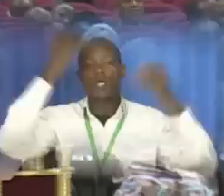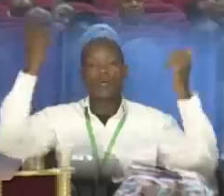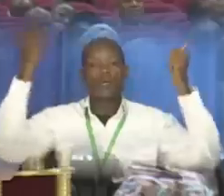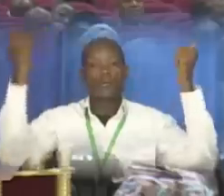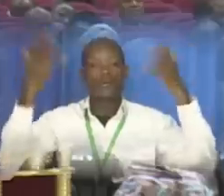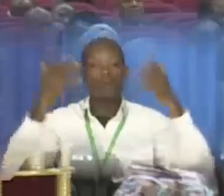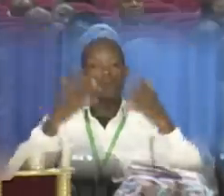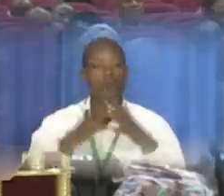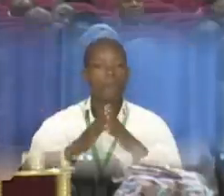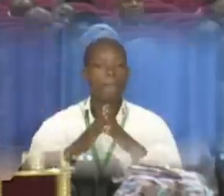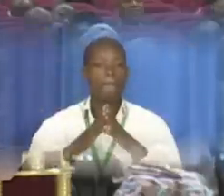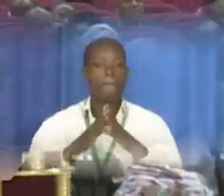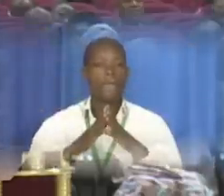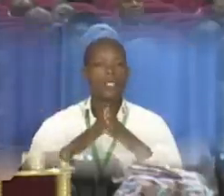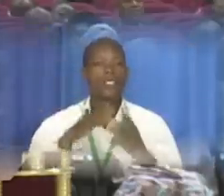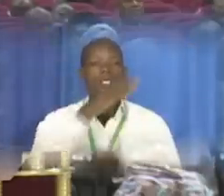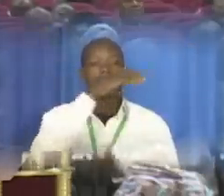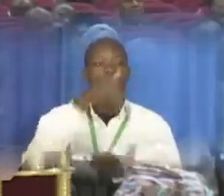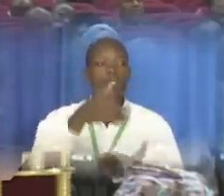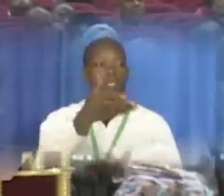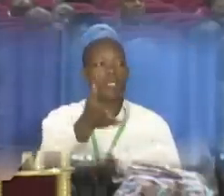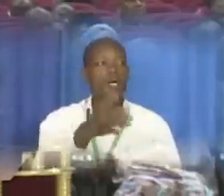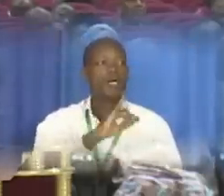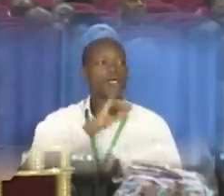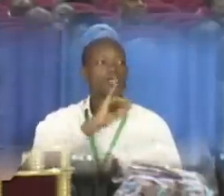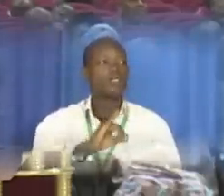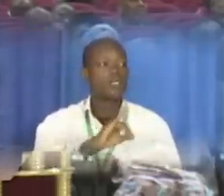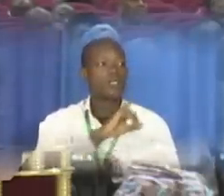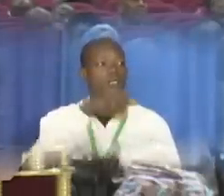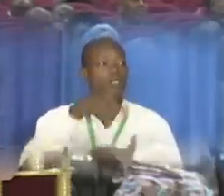There is this little